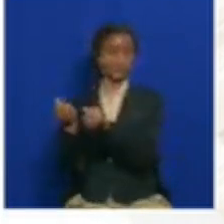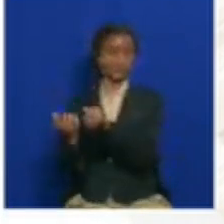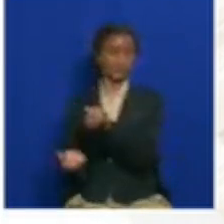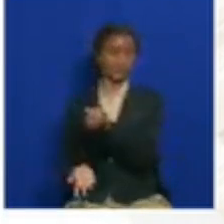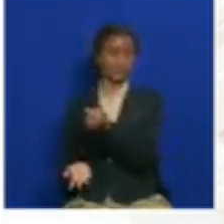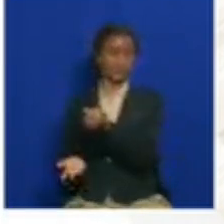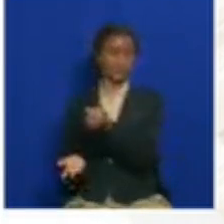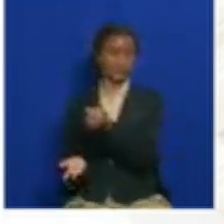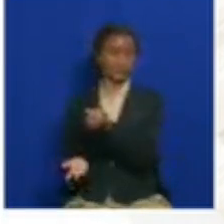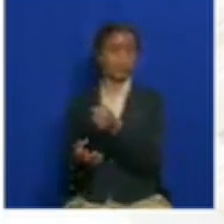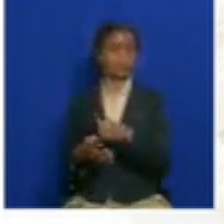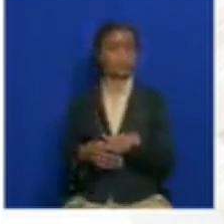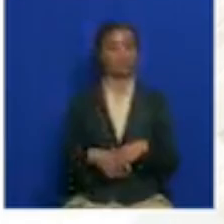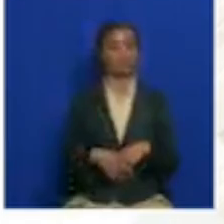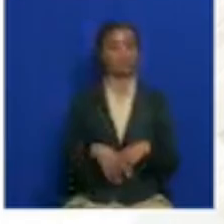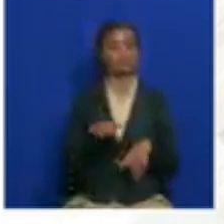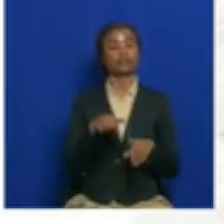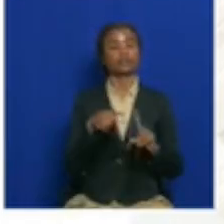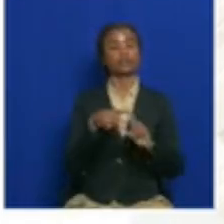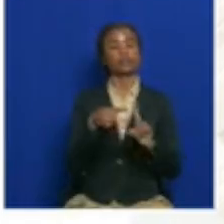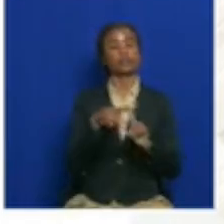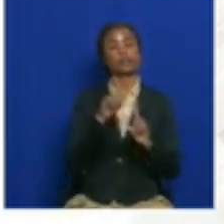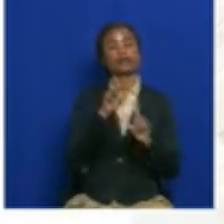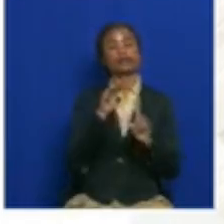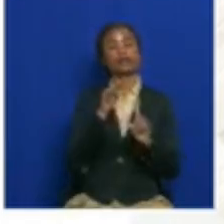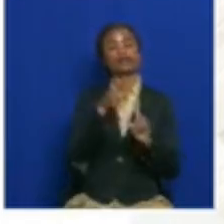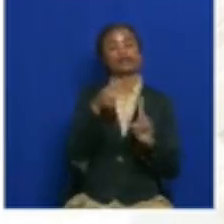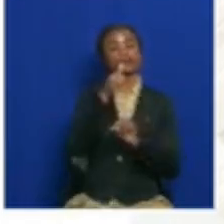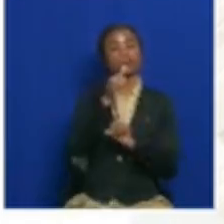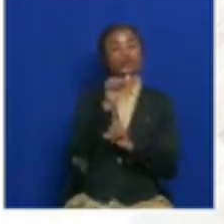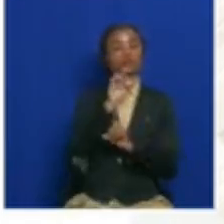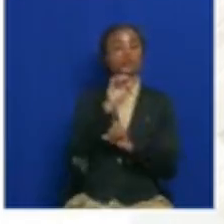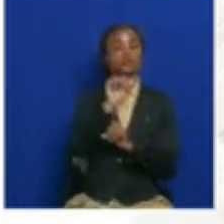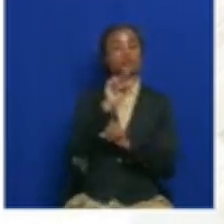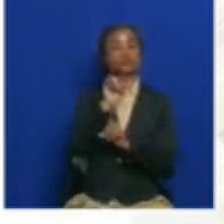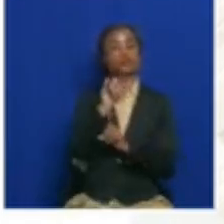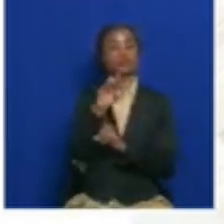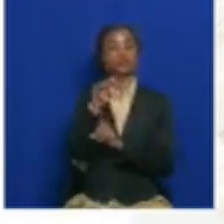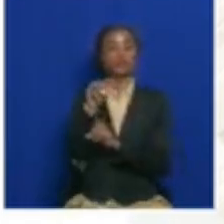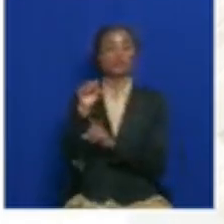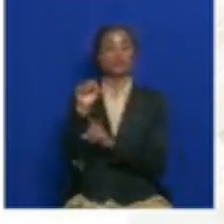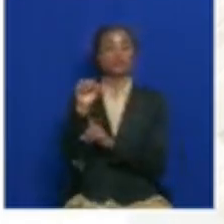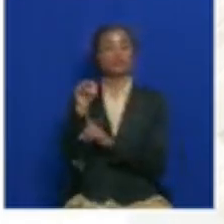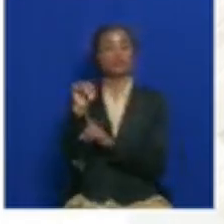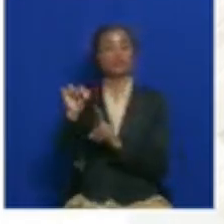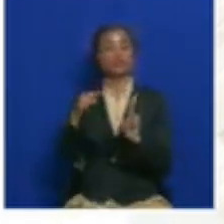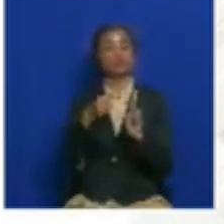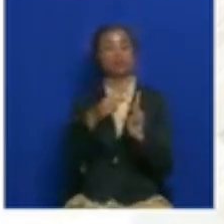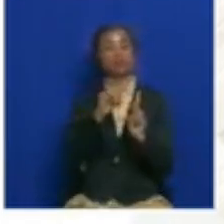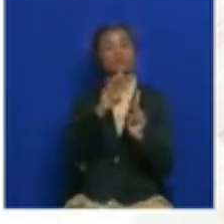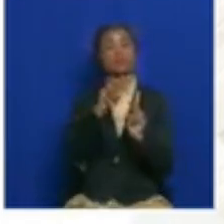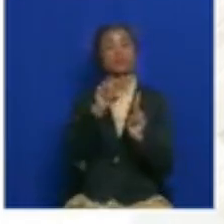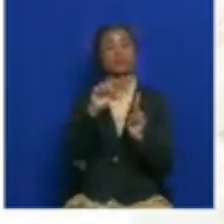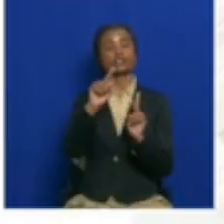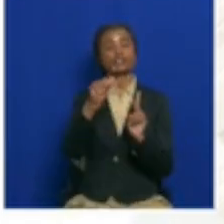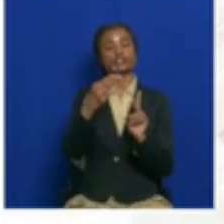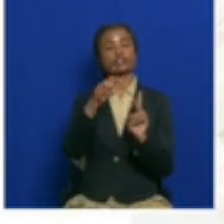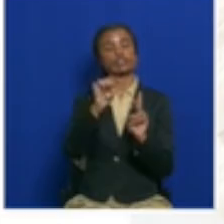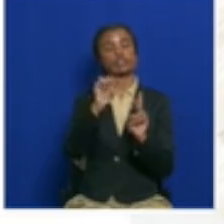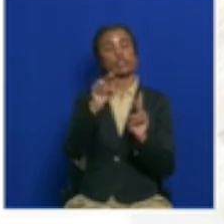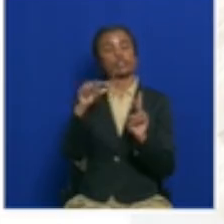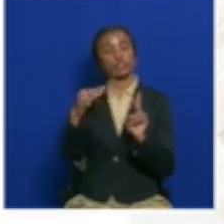General Fanny Masemola, Brigadier Rachel Majeng, Brigadier Alfuios Timkosi